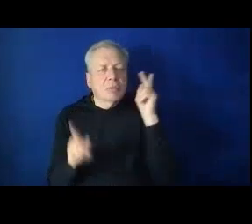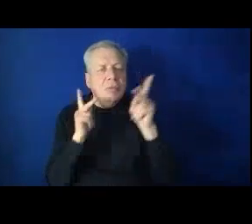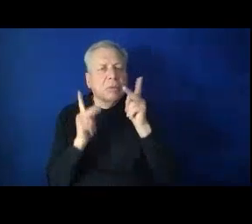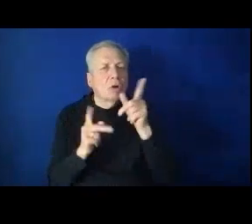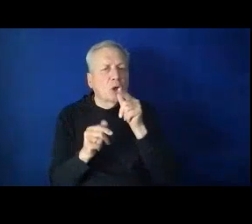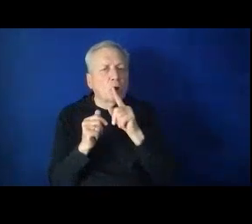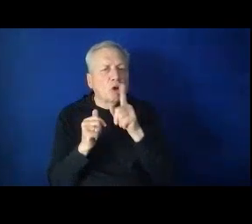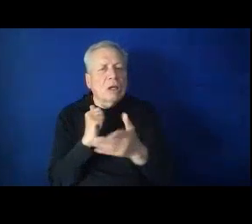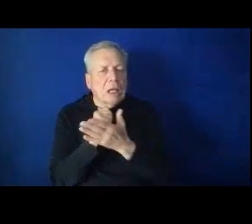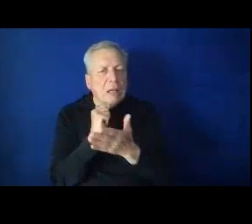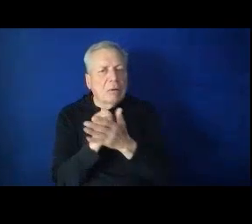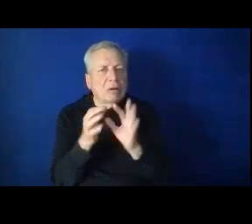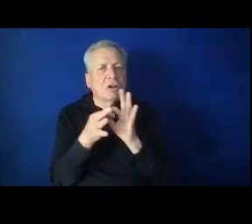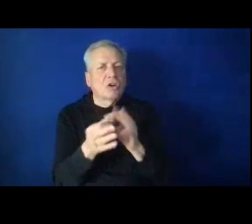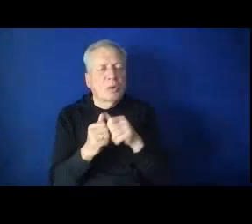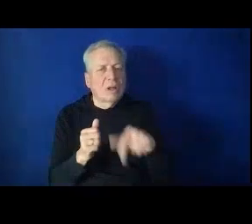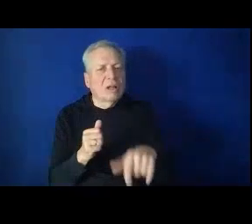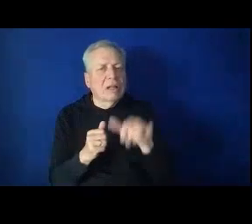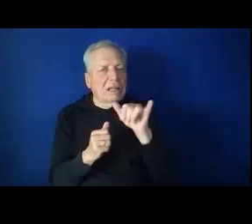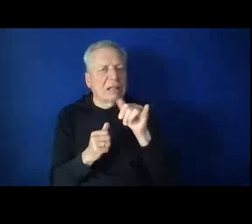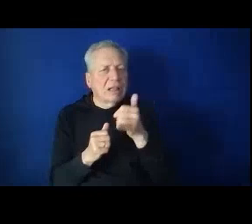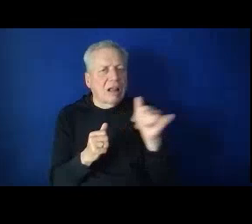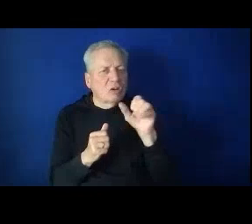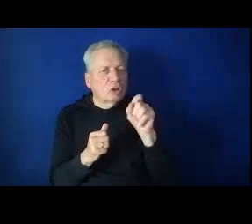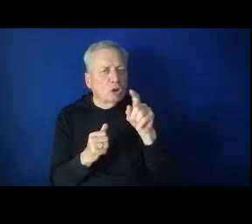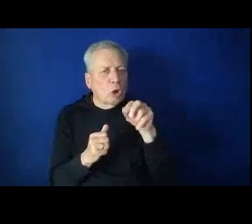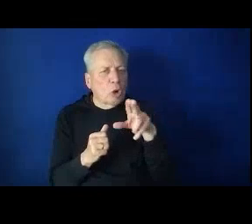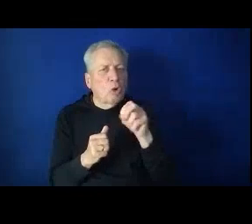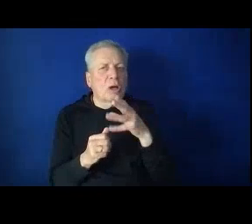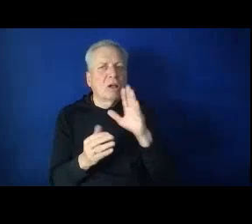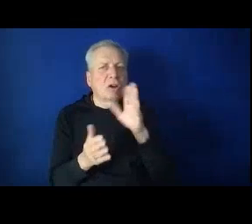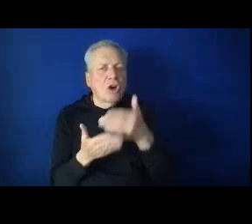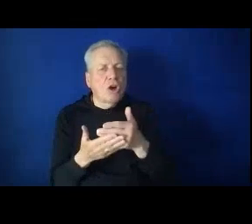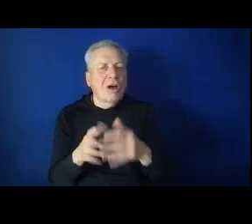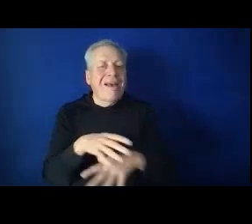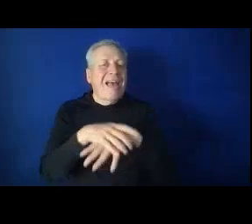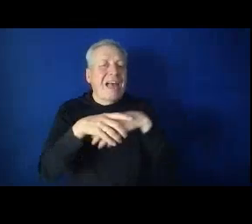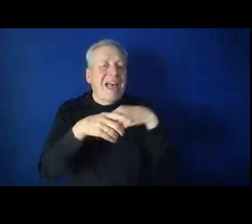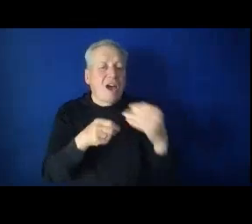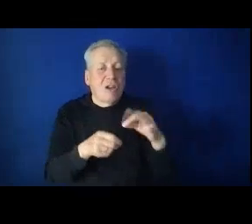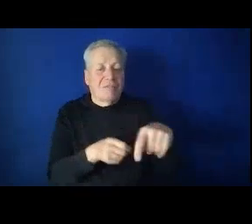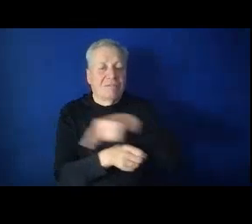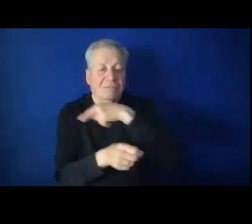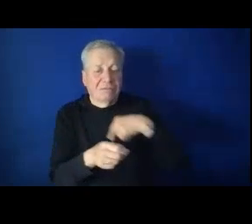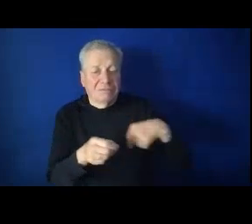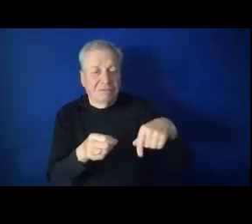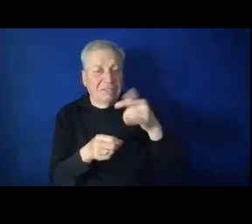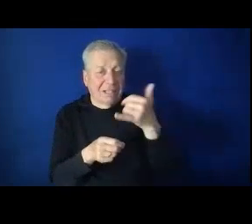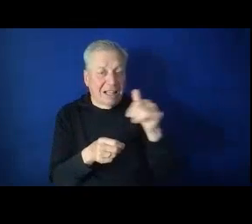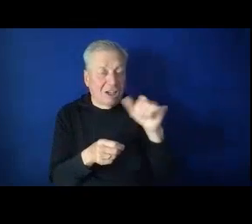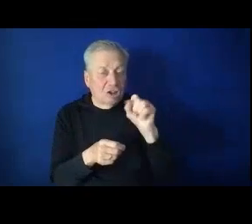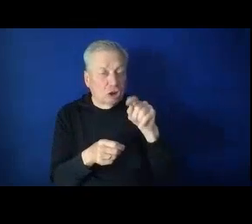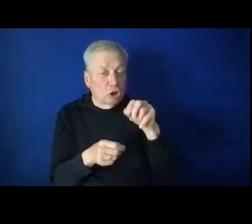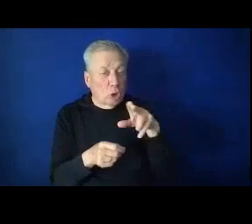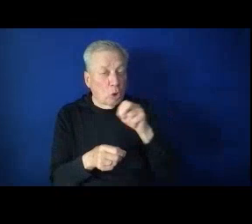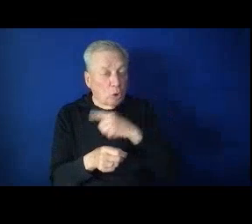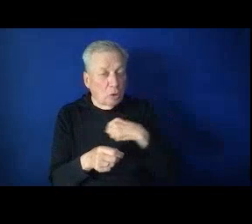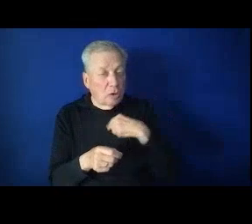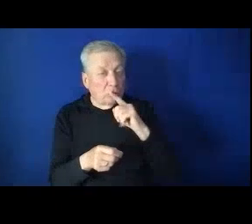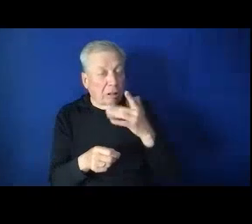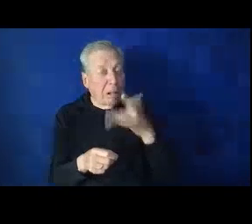have helped at Yellowstone and helped Flora outside Yellowstone. We've been really lucky over the years that we've